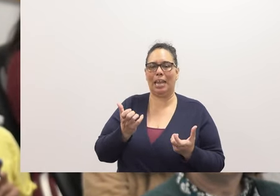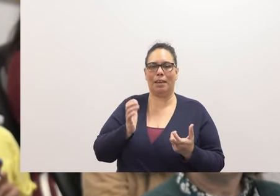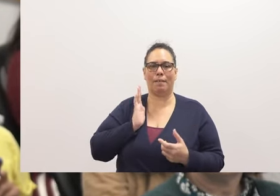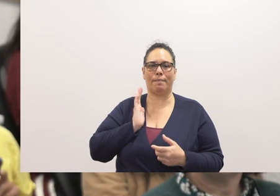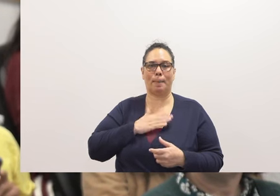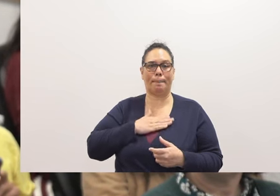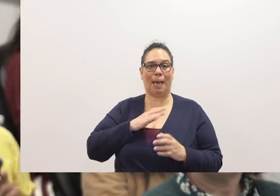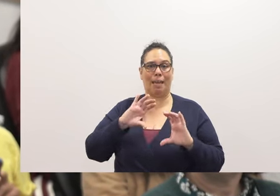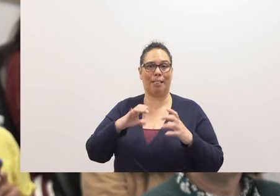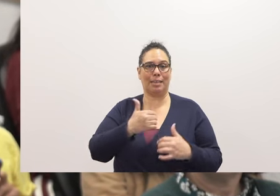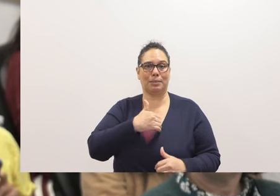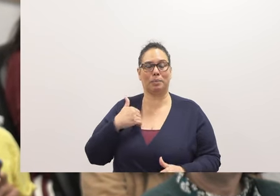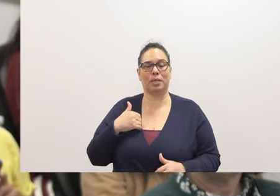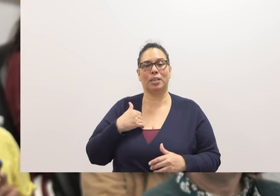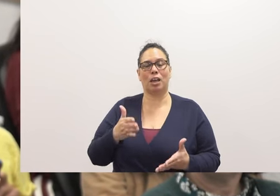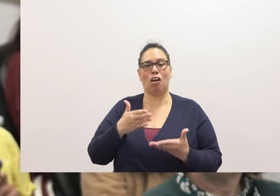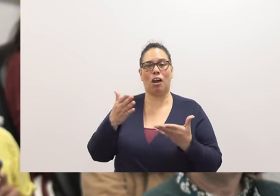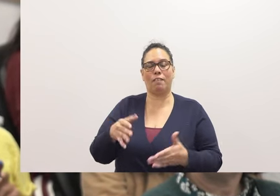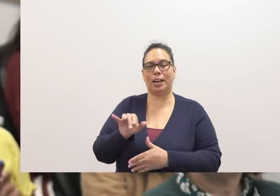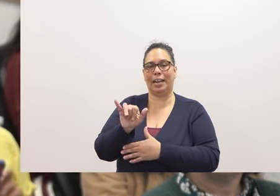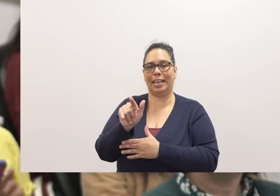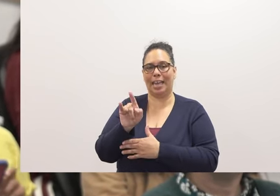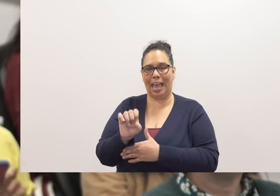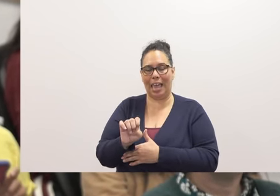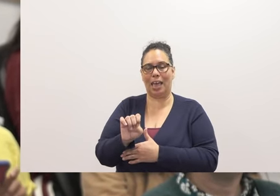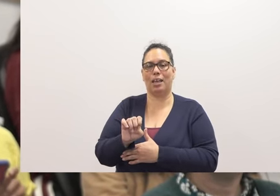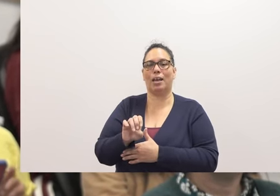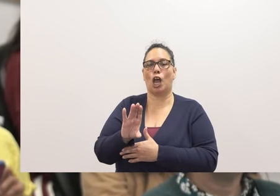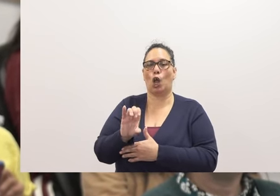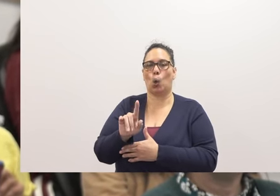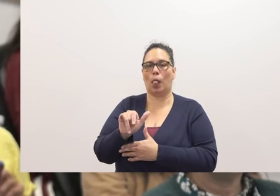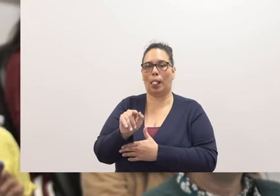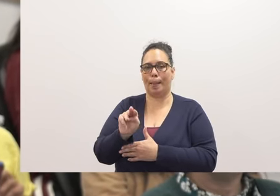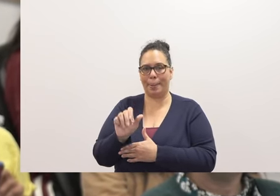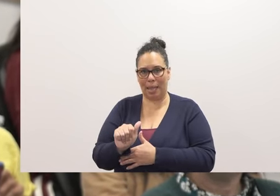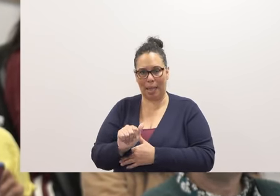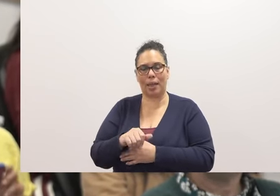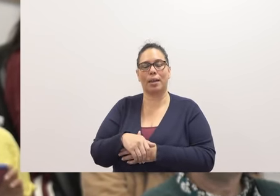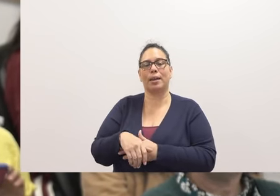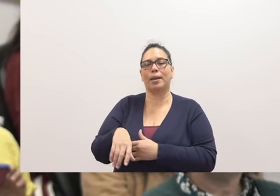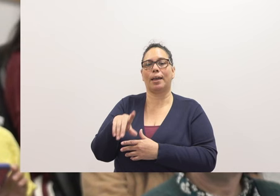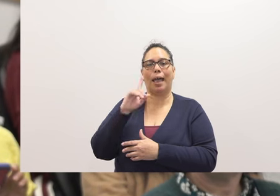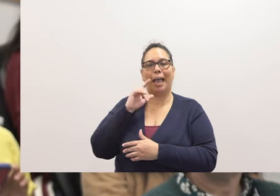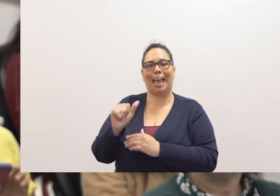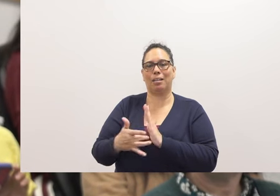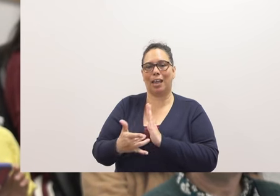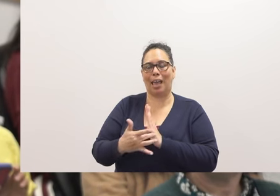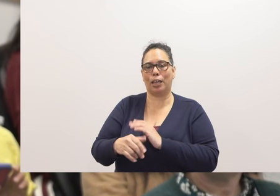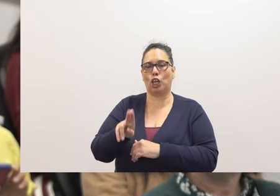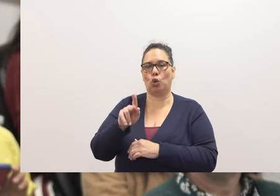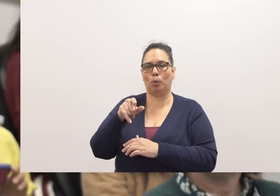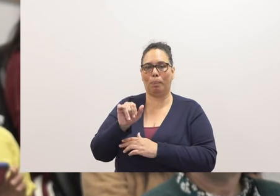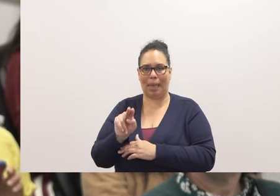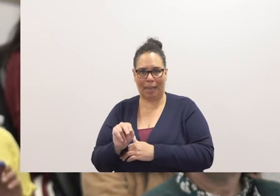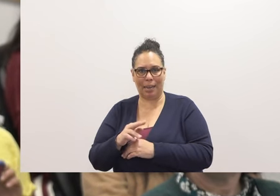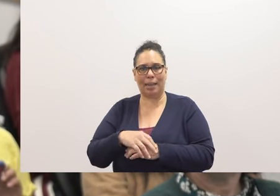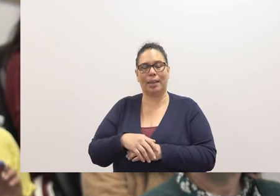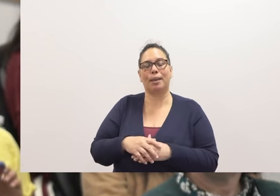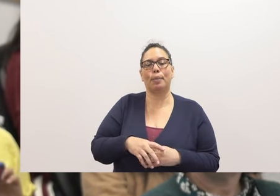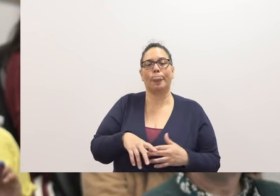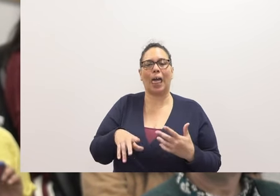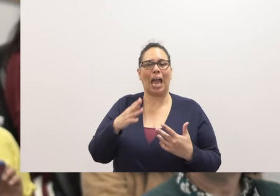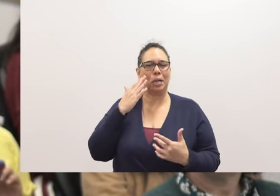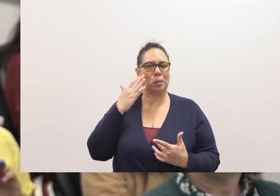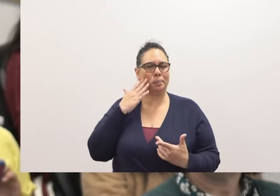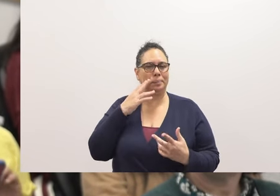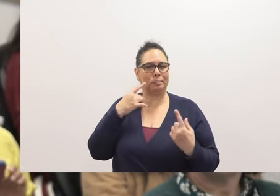to schools like Yale, Columbia, Caltech, UPenn, and MIT. I have always known my classmates would be successful in their